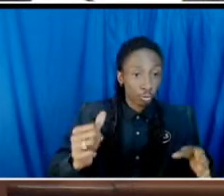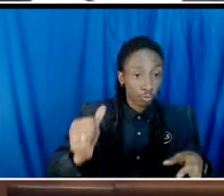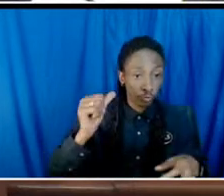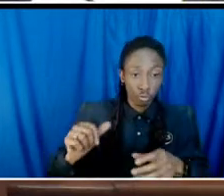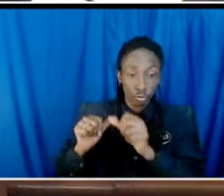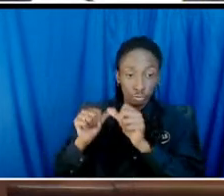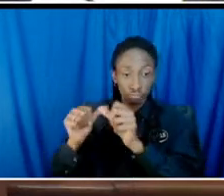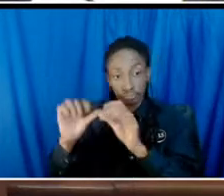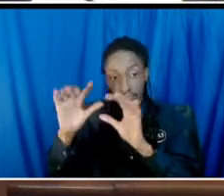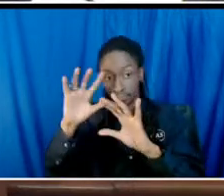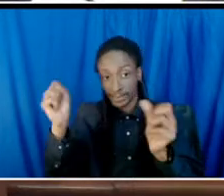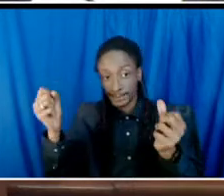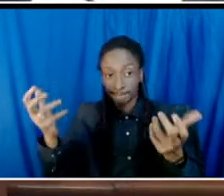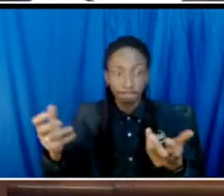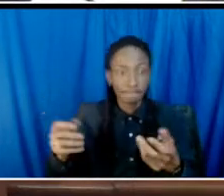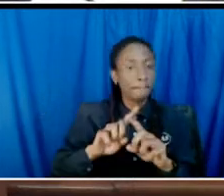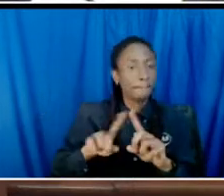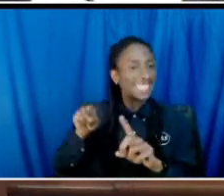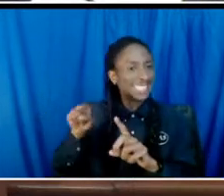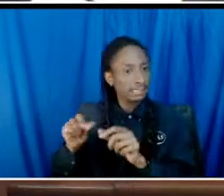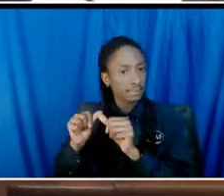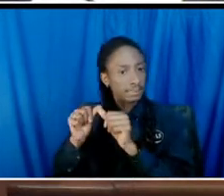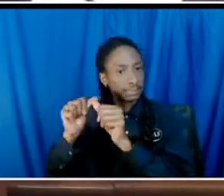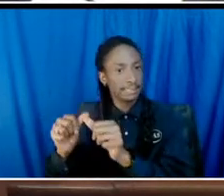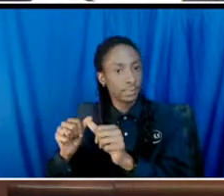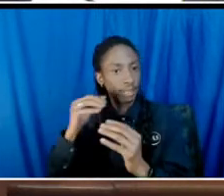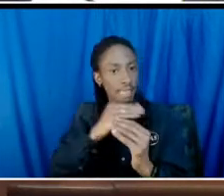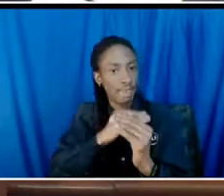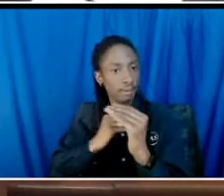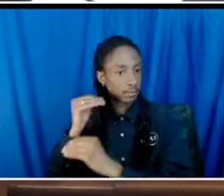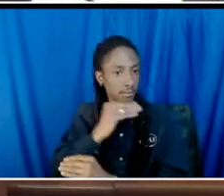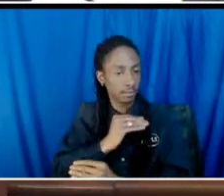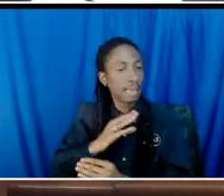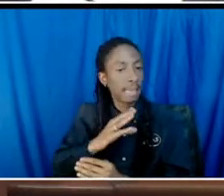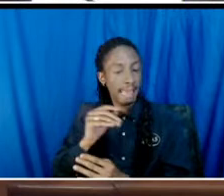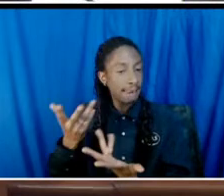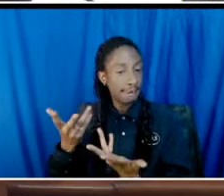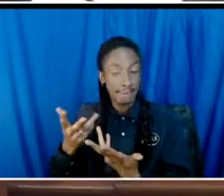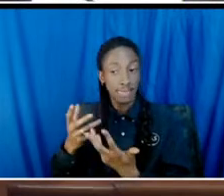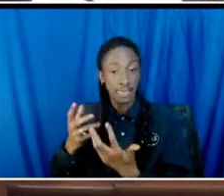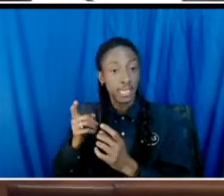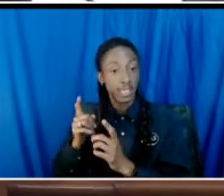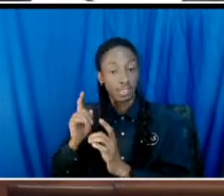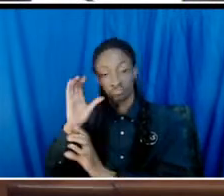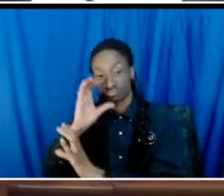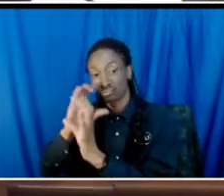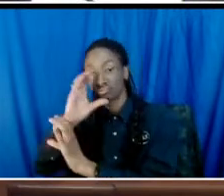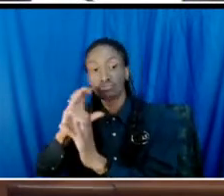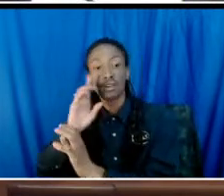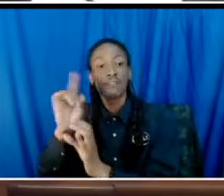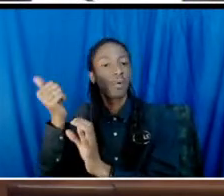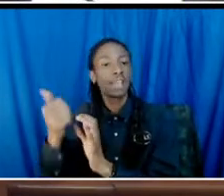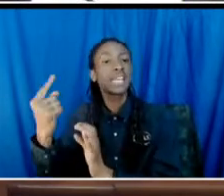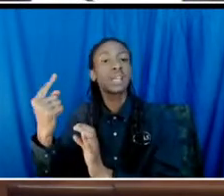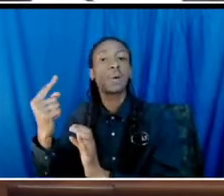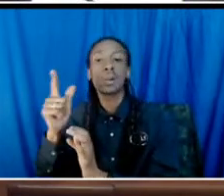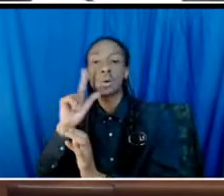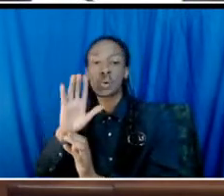office, but he continued to lie, and he went in search of anyone who would go